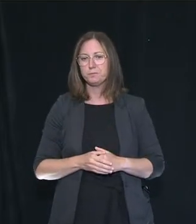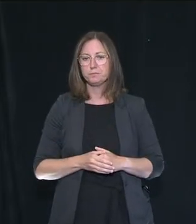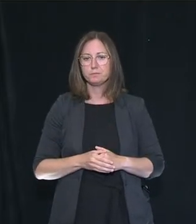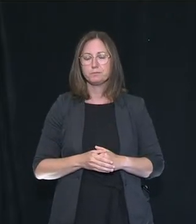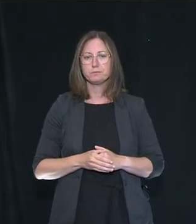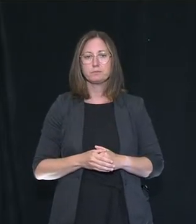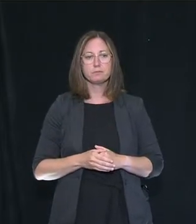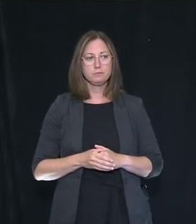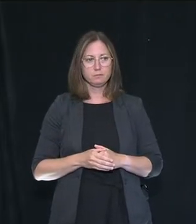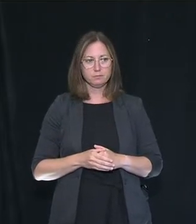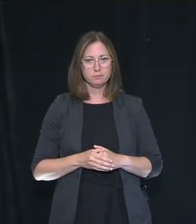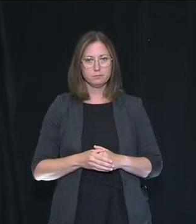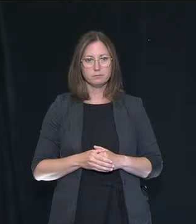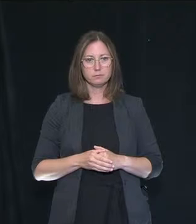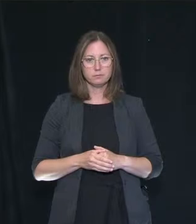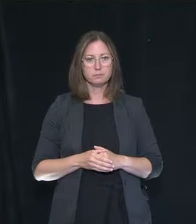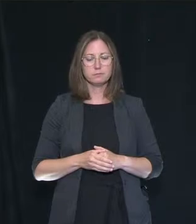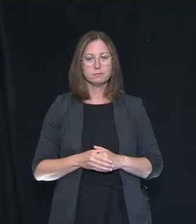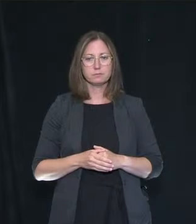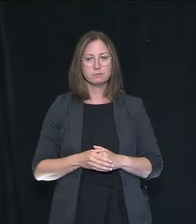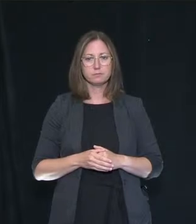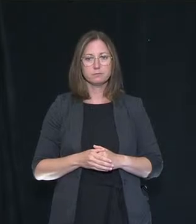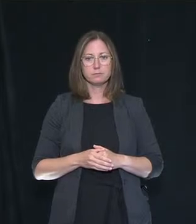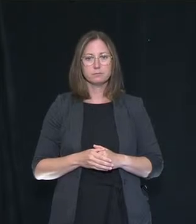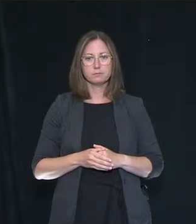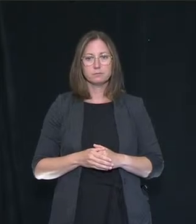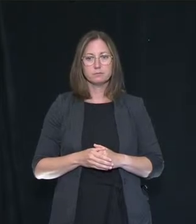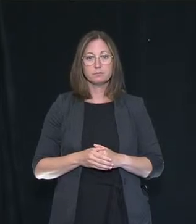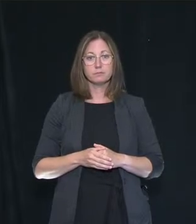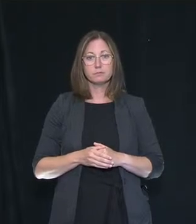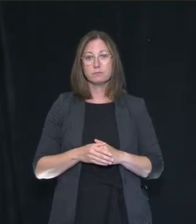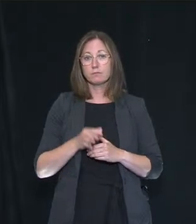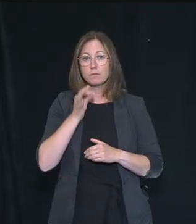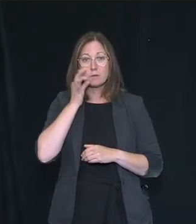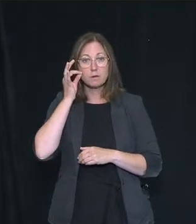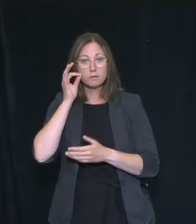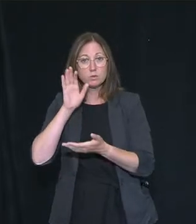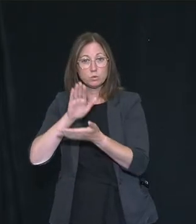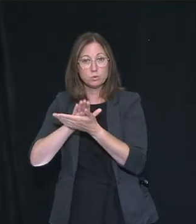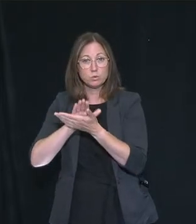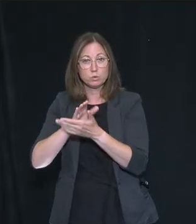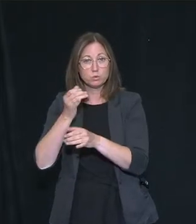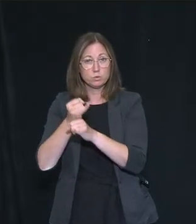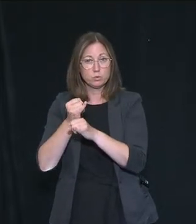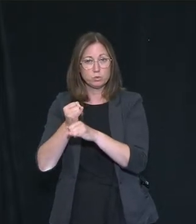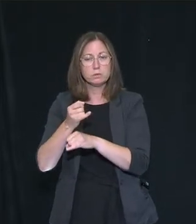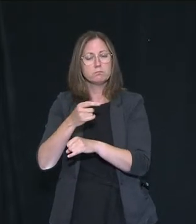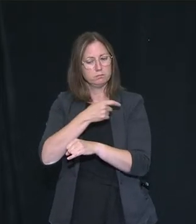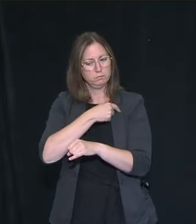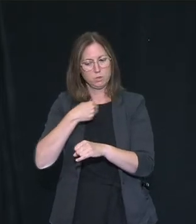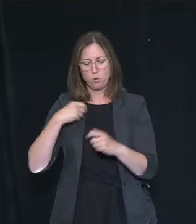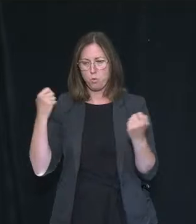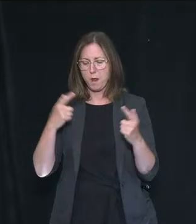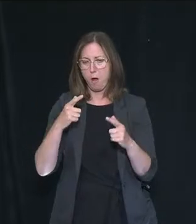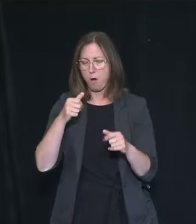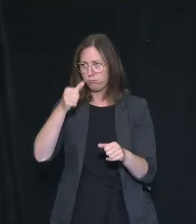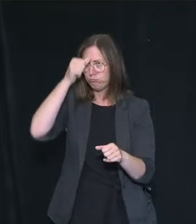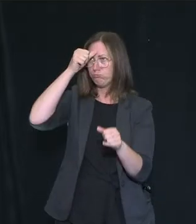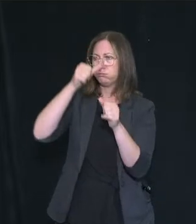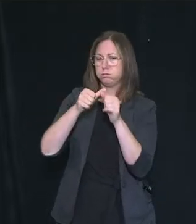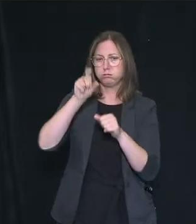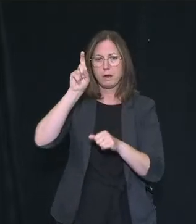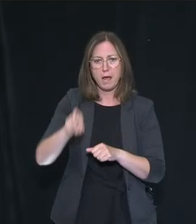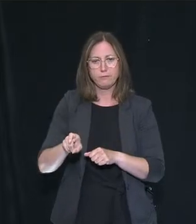It is our collective duty to remember what happened at residential schools, to tell the stories of